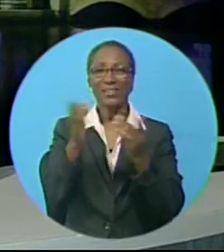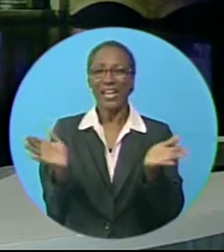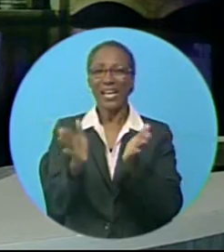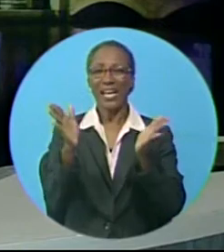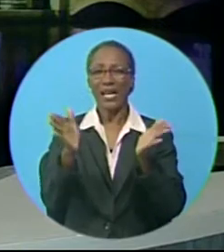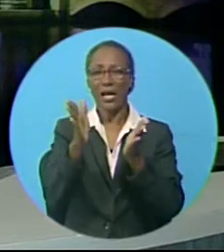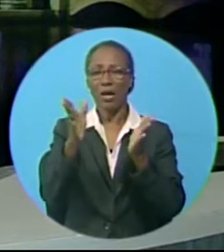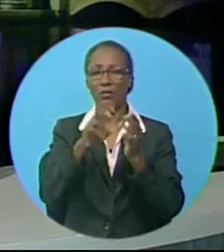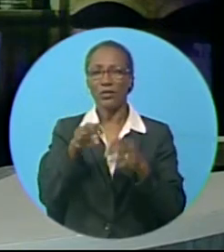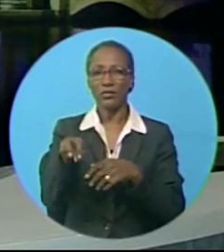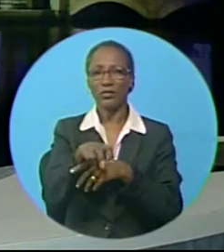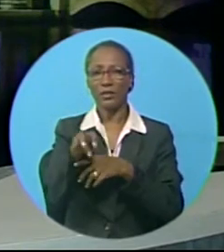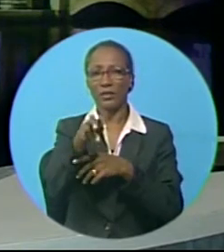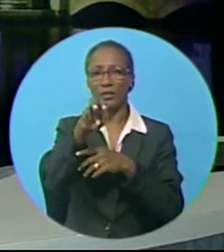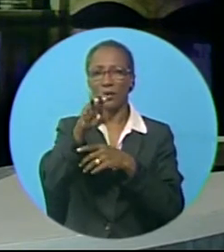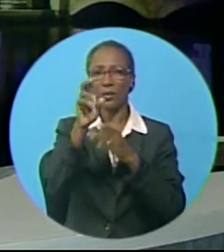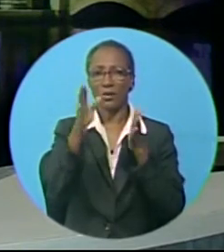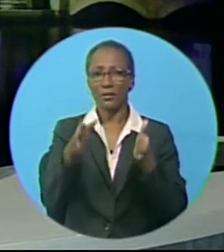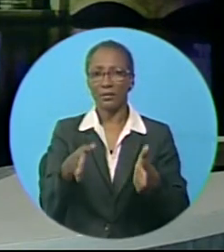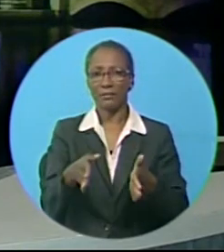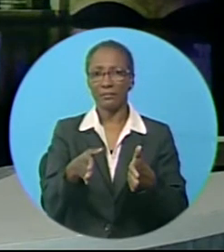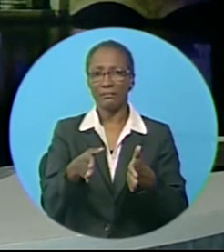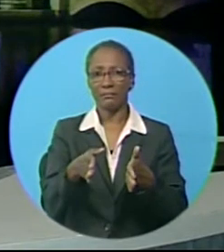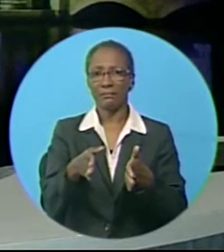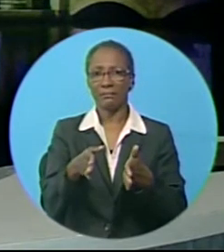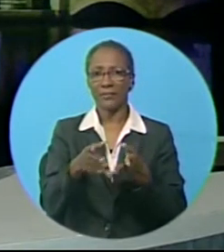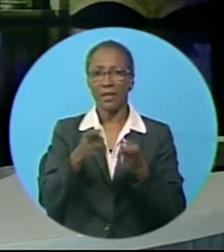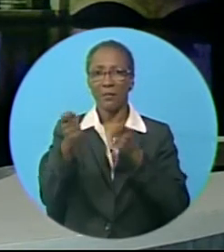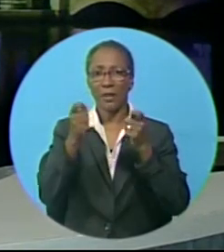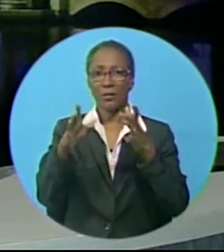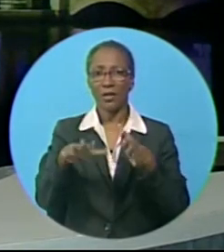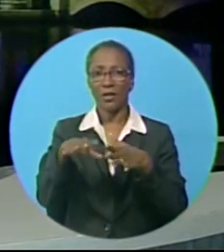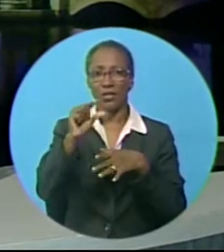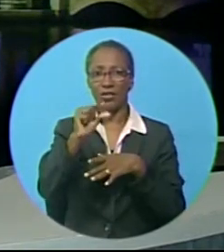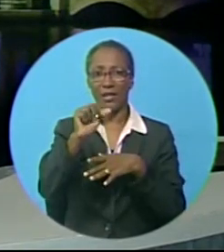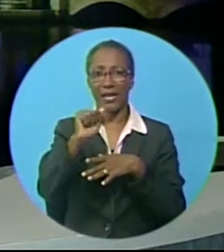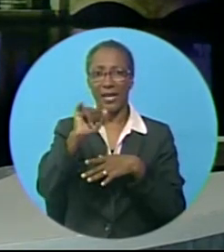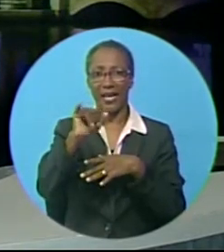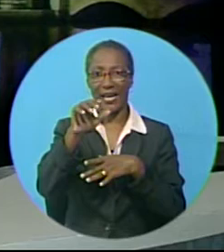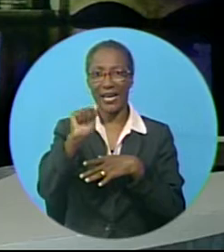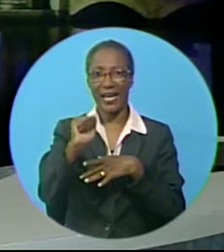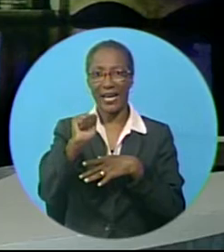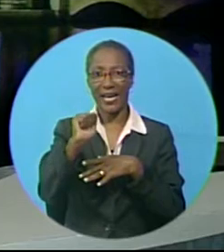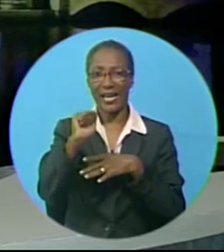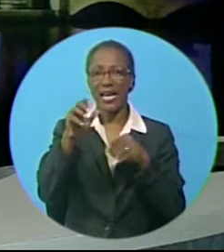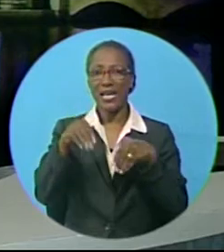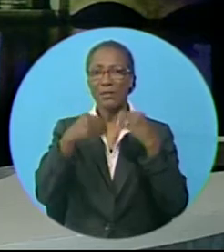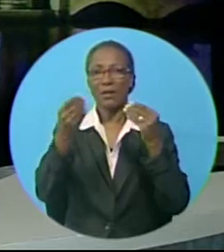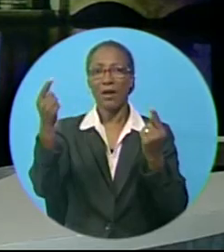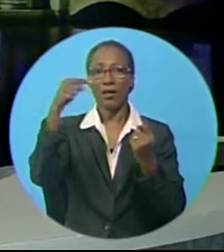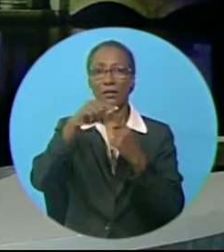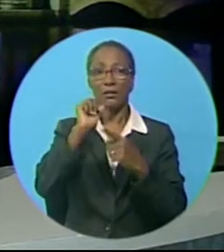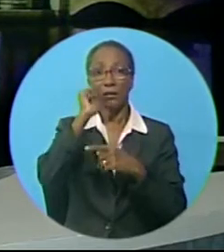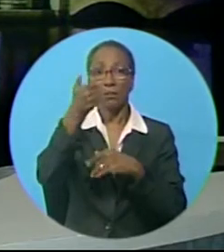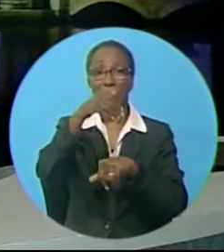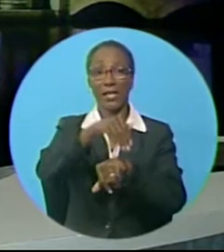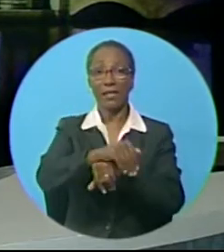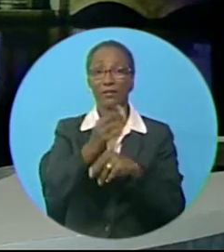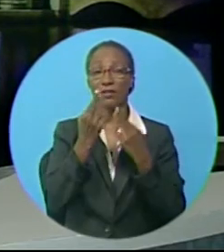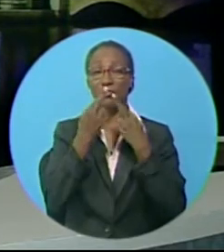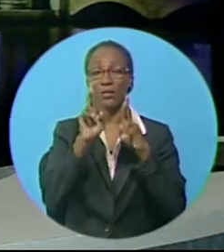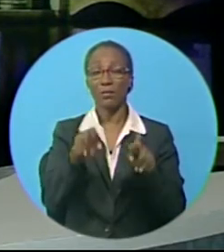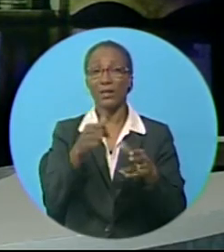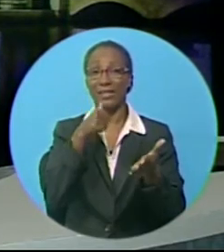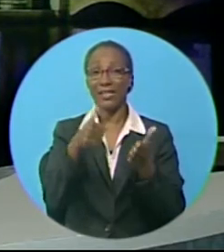the tourism sector. Management of the Grantley Adams International Airport has been given until tomorrow evening to respond to a letter from